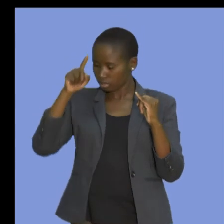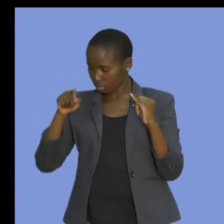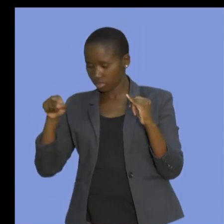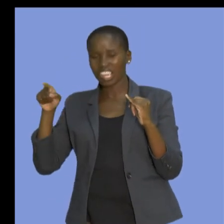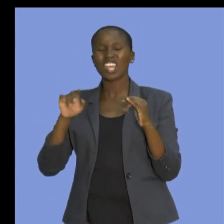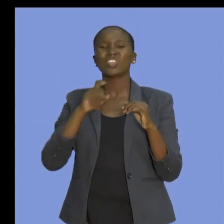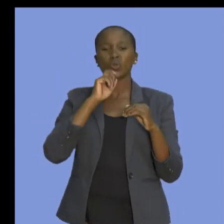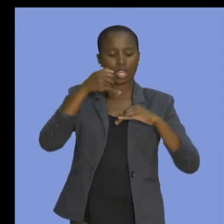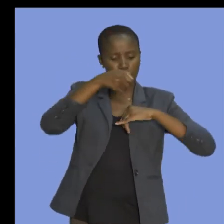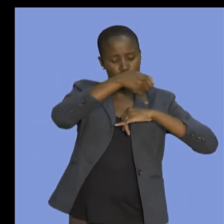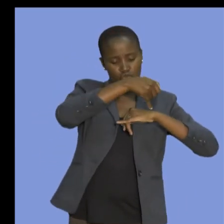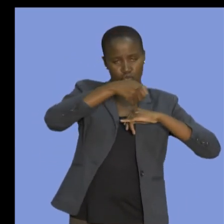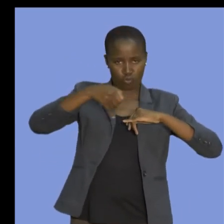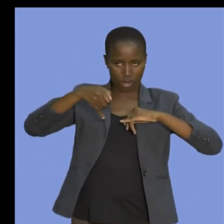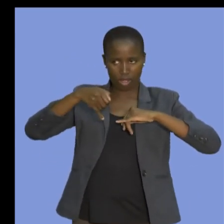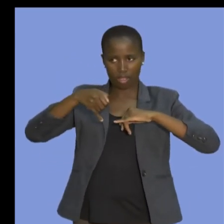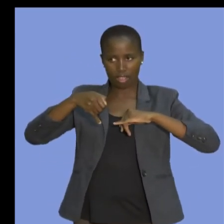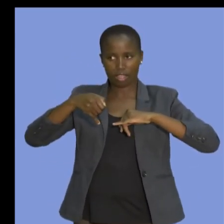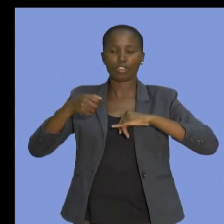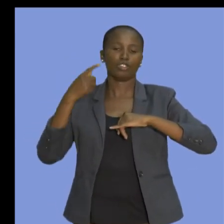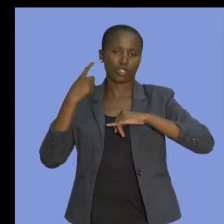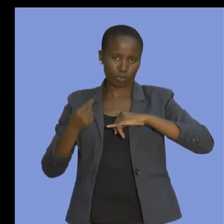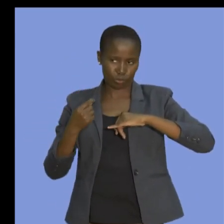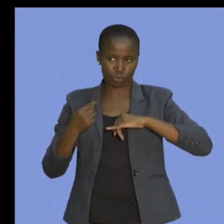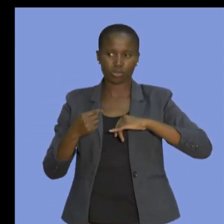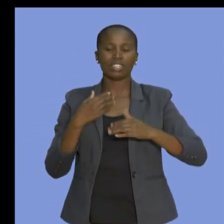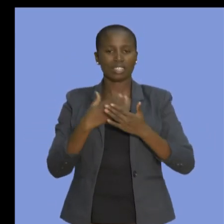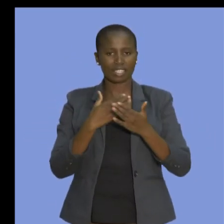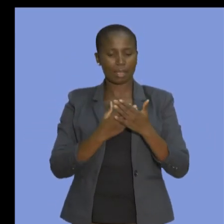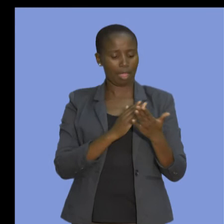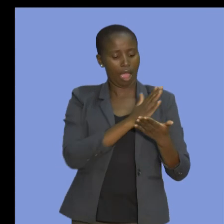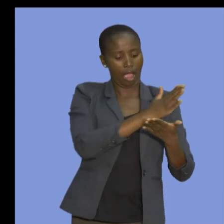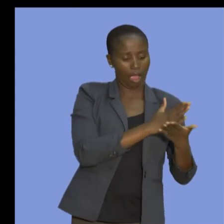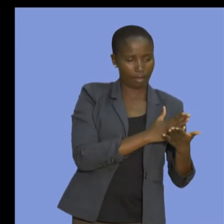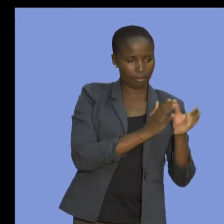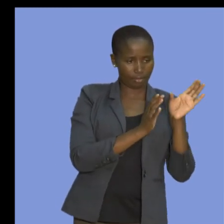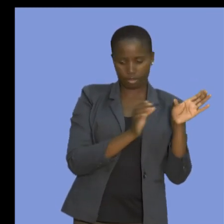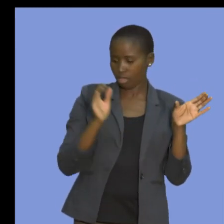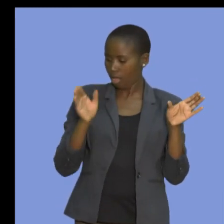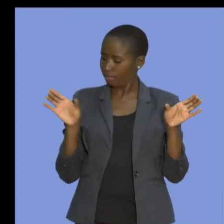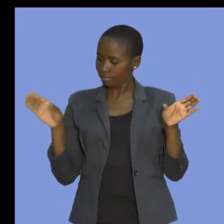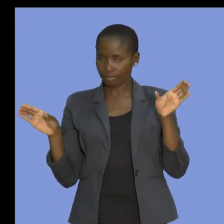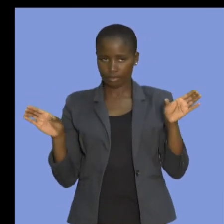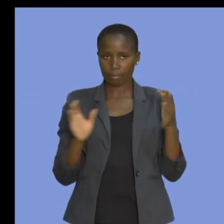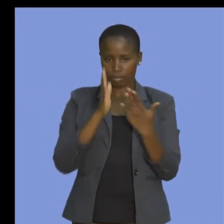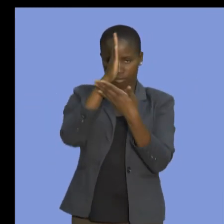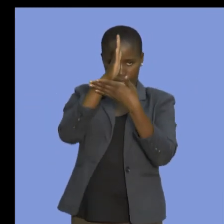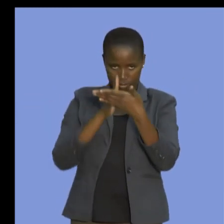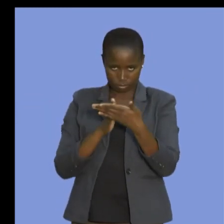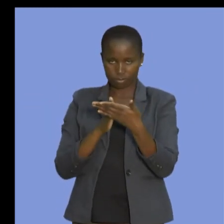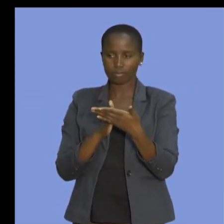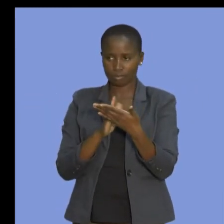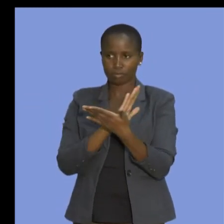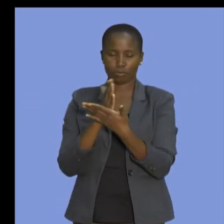go half the class interval this way and half the class interval this way. Are we together? So you have